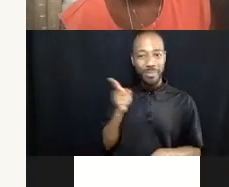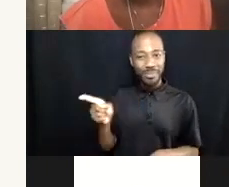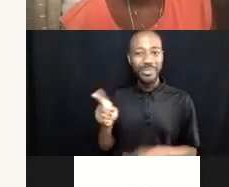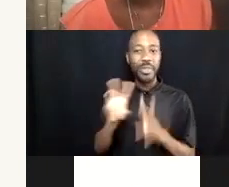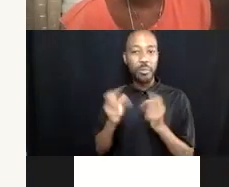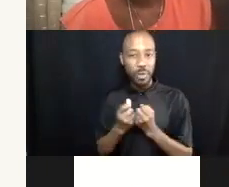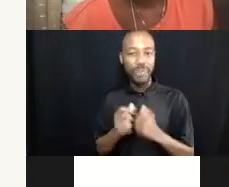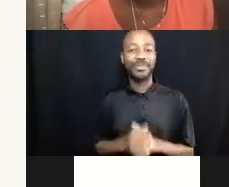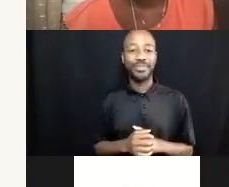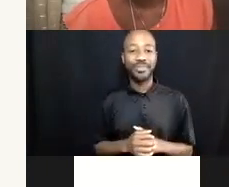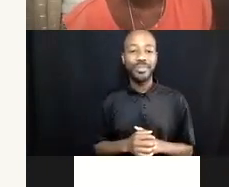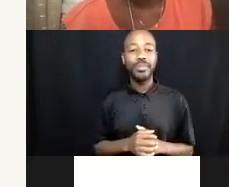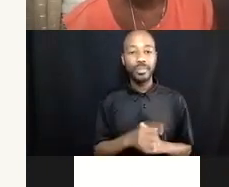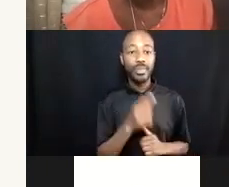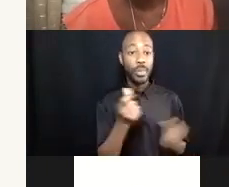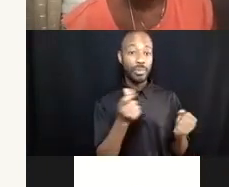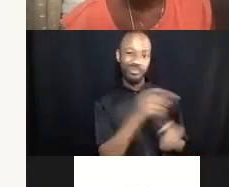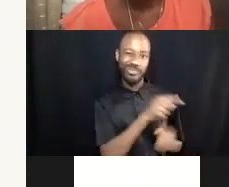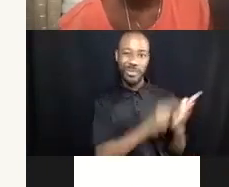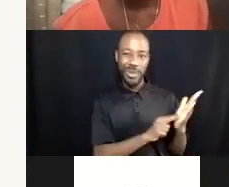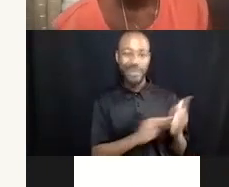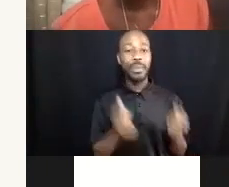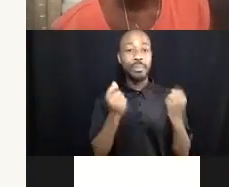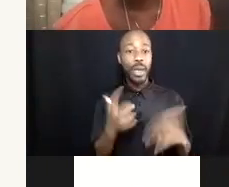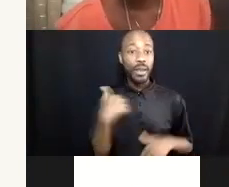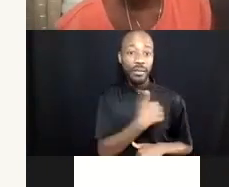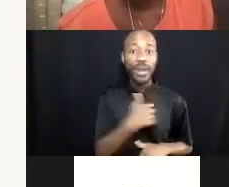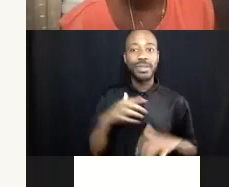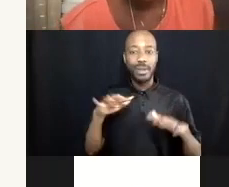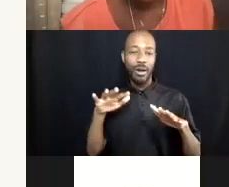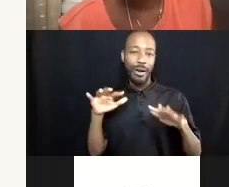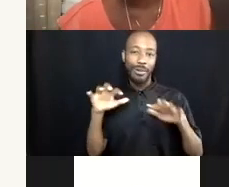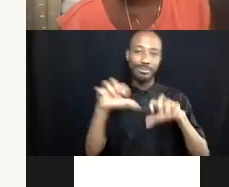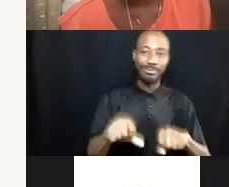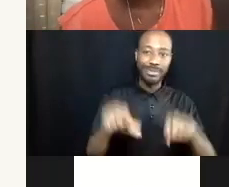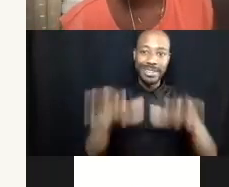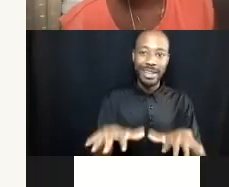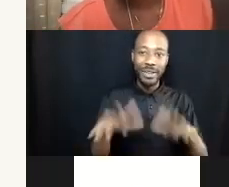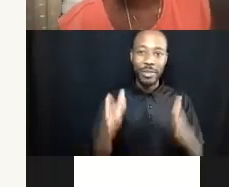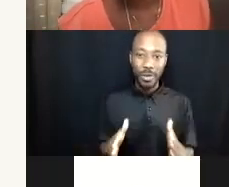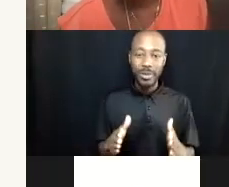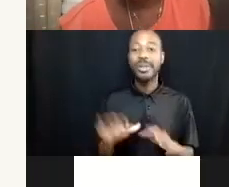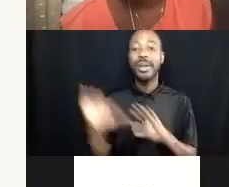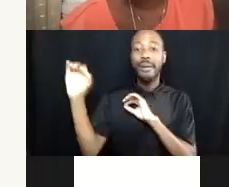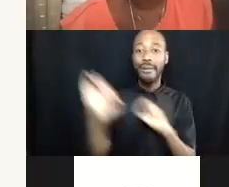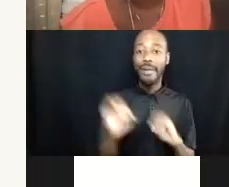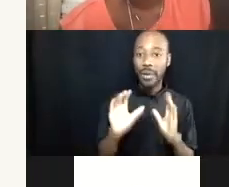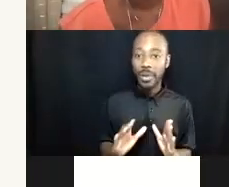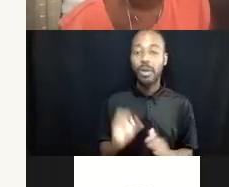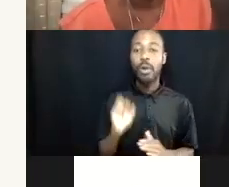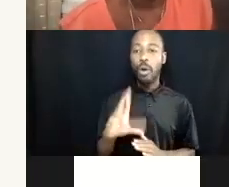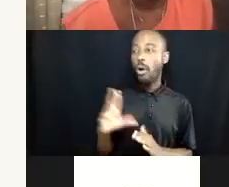reads, as many of us are settlers, or maybe y'all, as many of y'all are settlers, immigrants, or descendants of